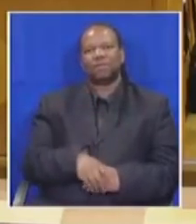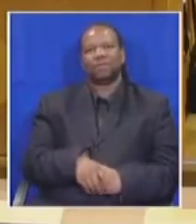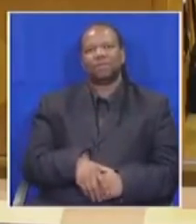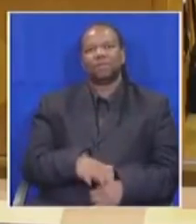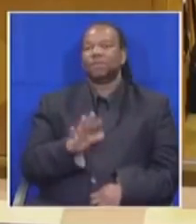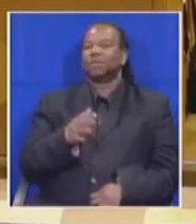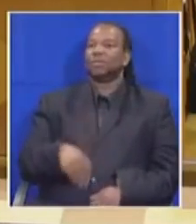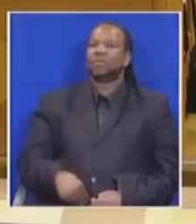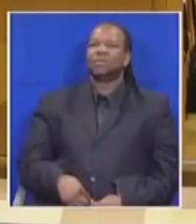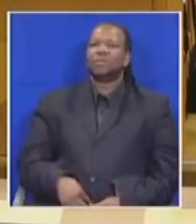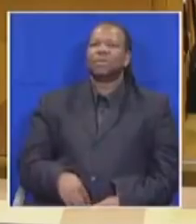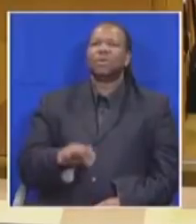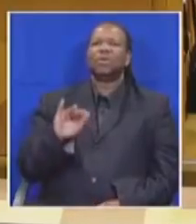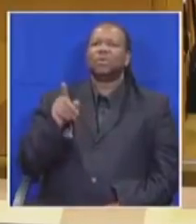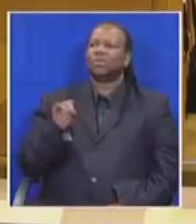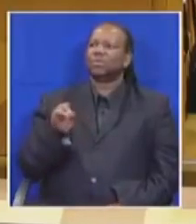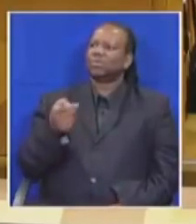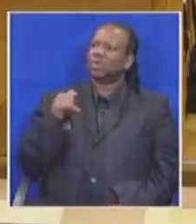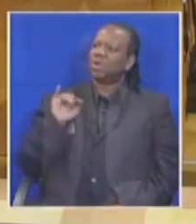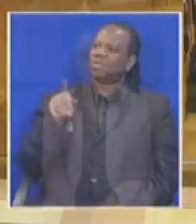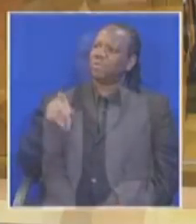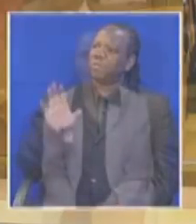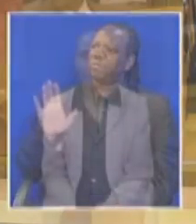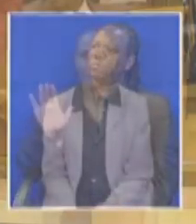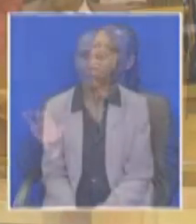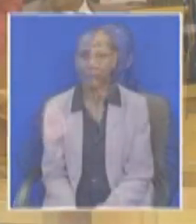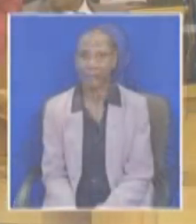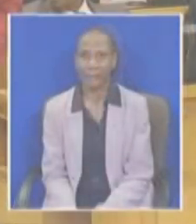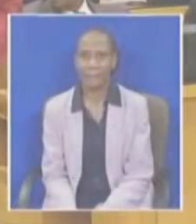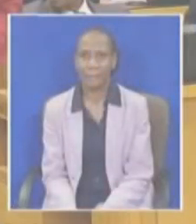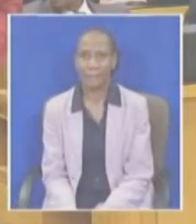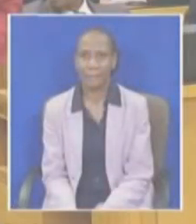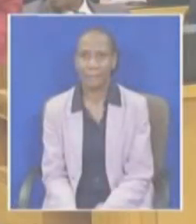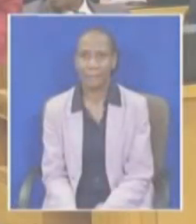You are not IFP since last I checked. Oh. Thank you, Deputy Speaker.